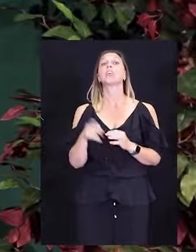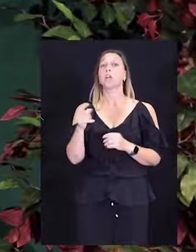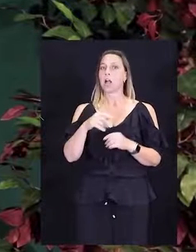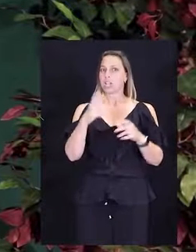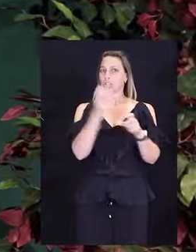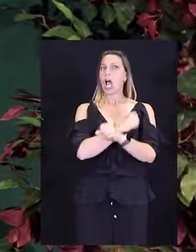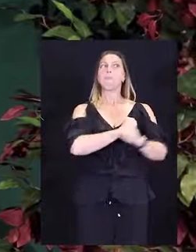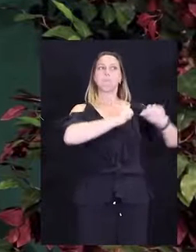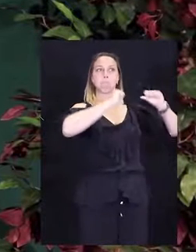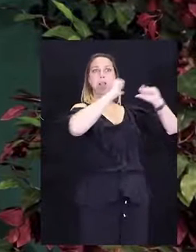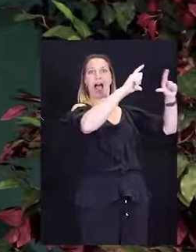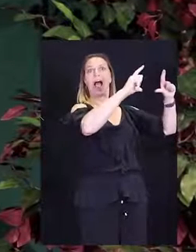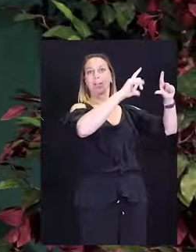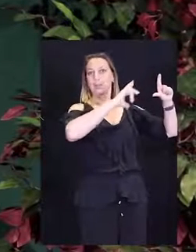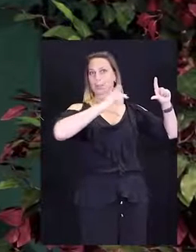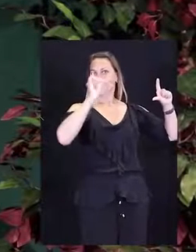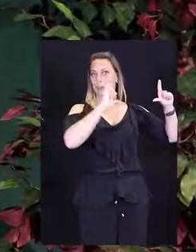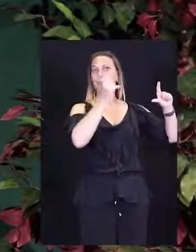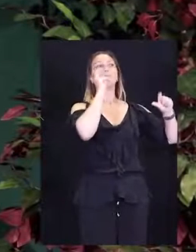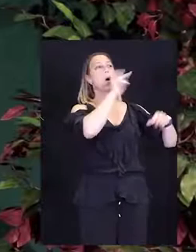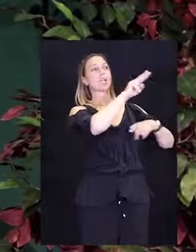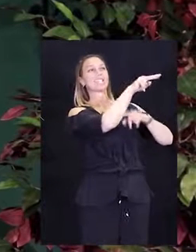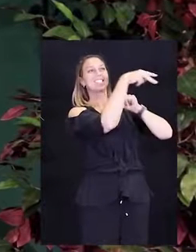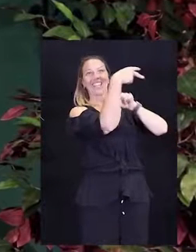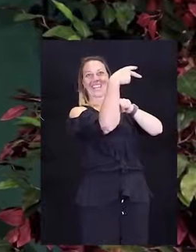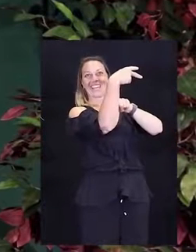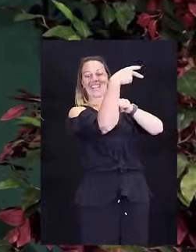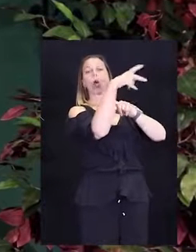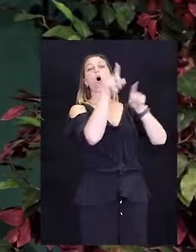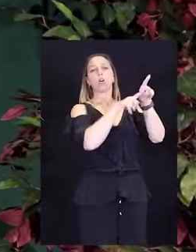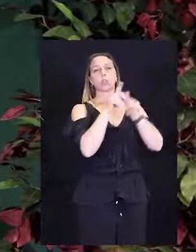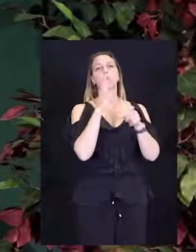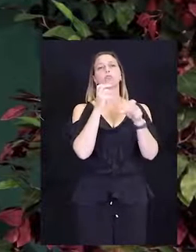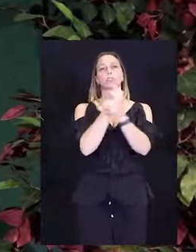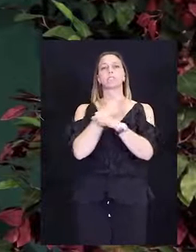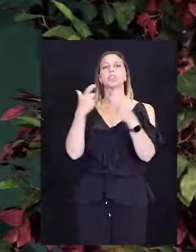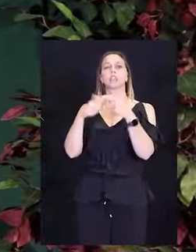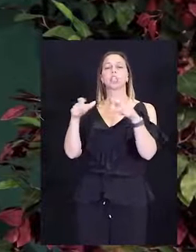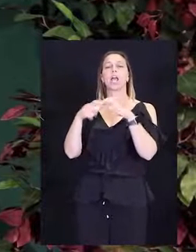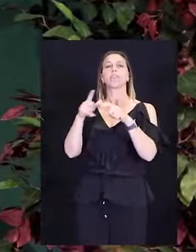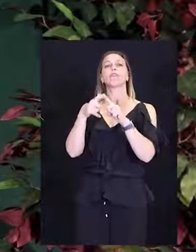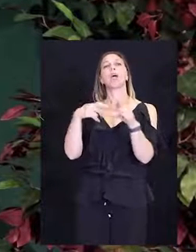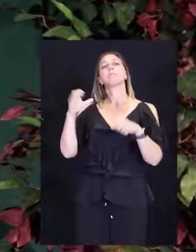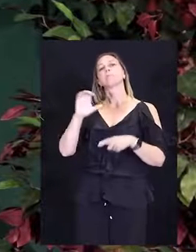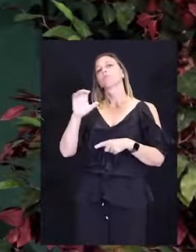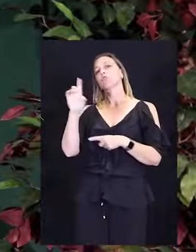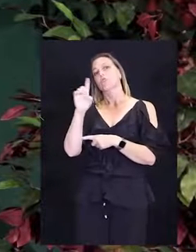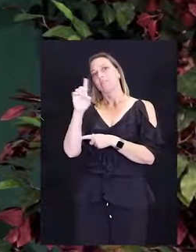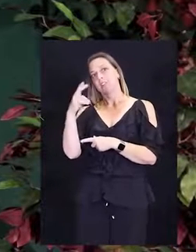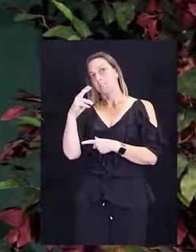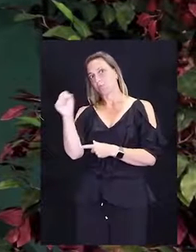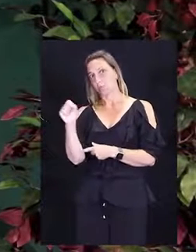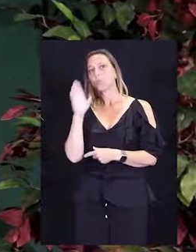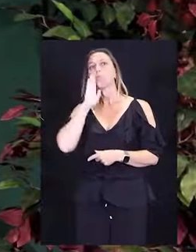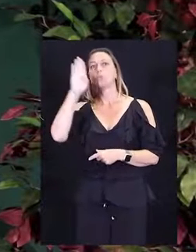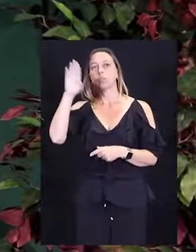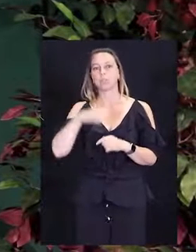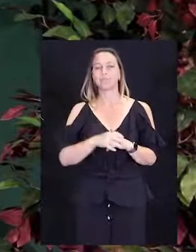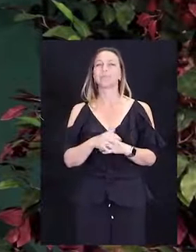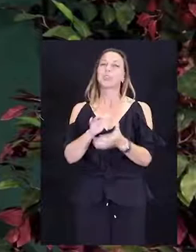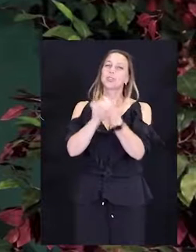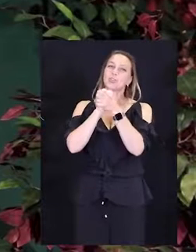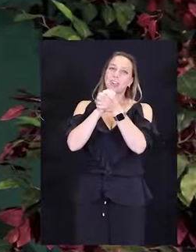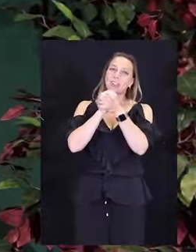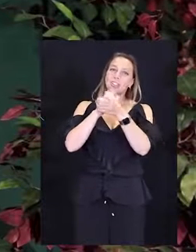to a plaque that commemorates her status as class salutatorian, Allison will receive a check from the staff of Central Dauphin High School.